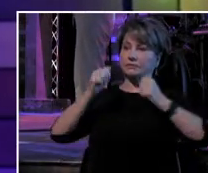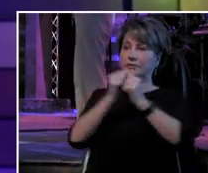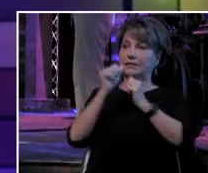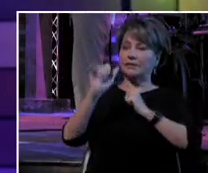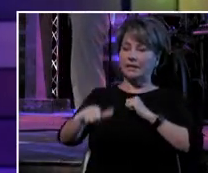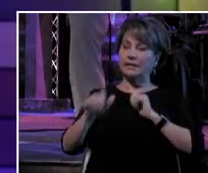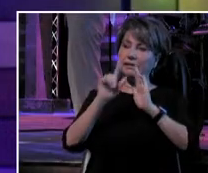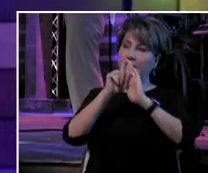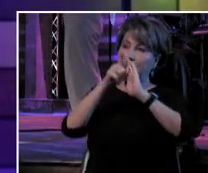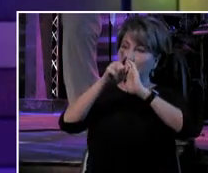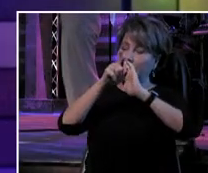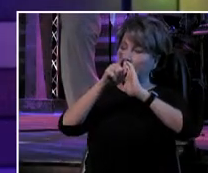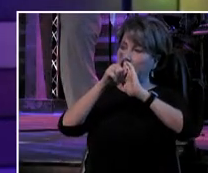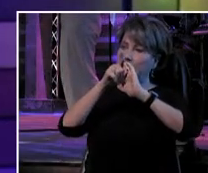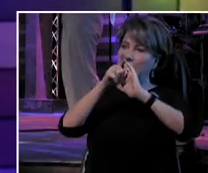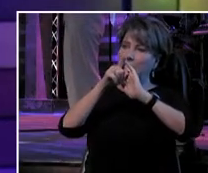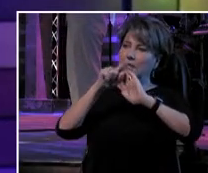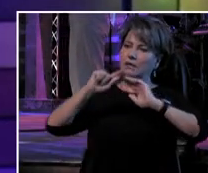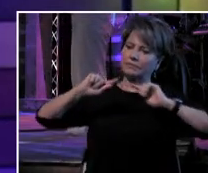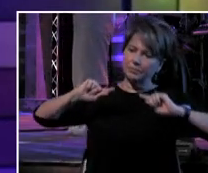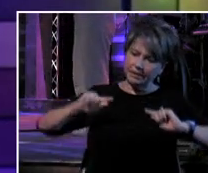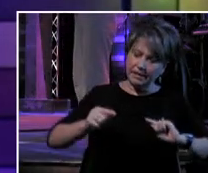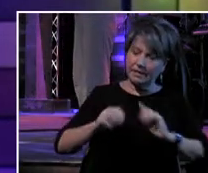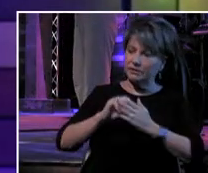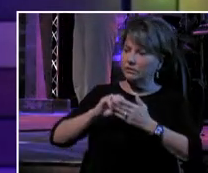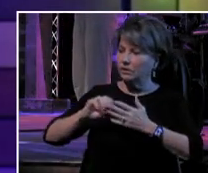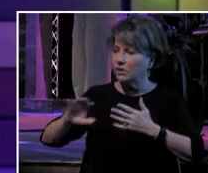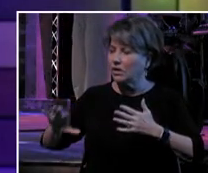the moment of our pain or loss,